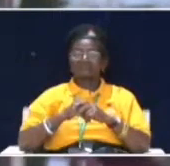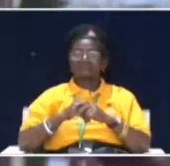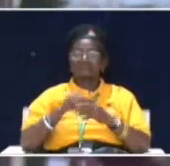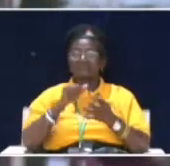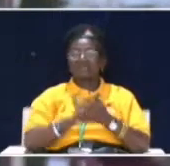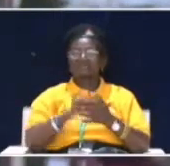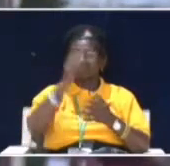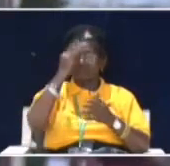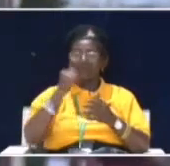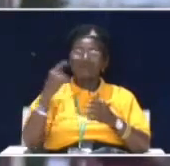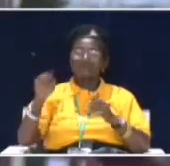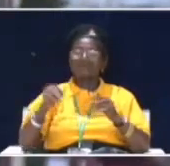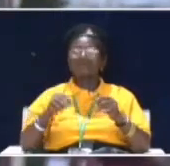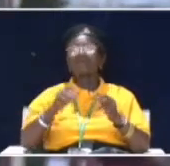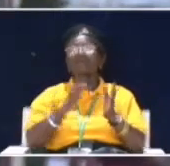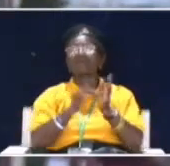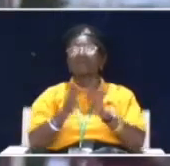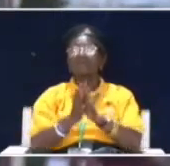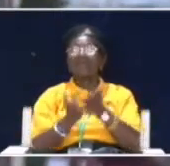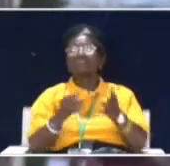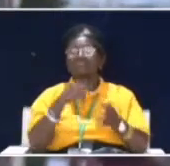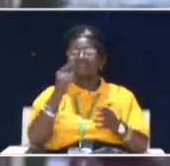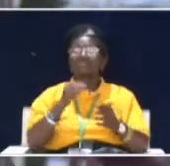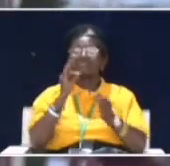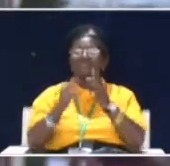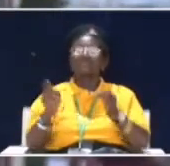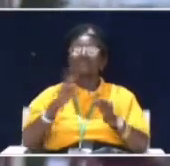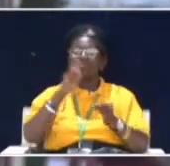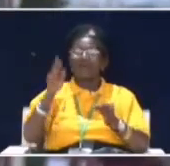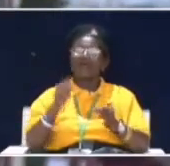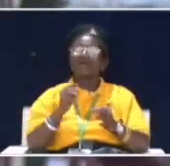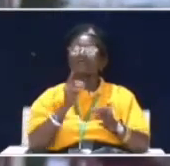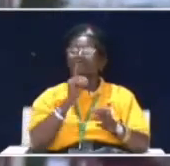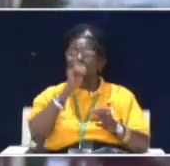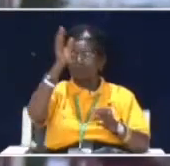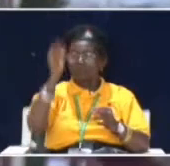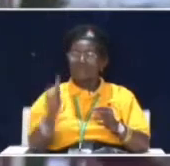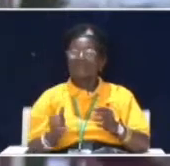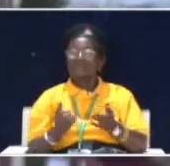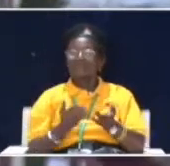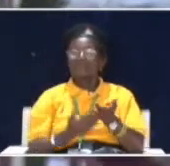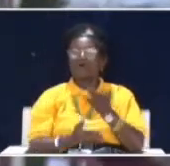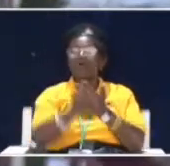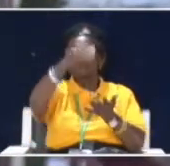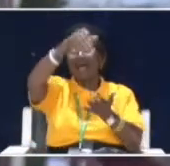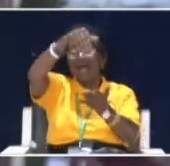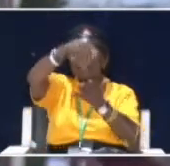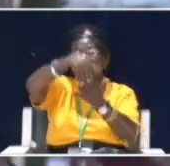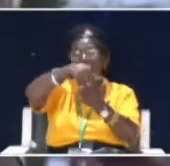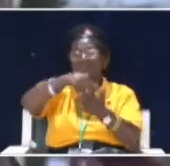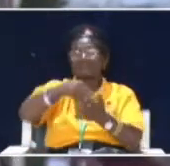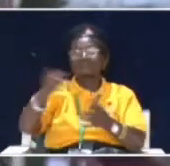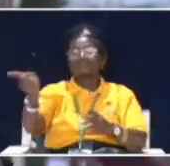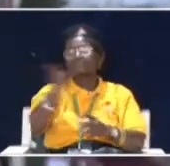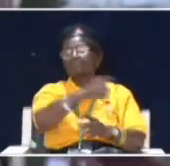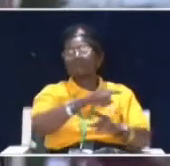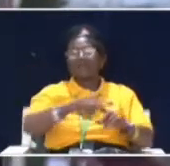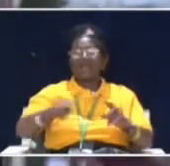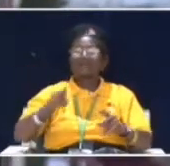the Bible says if you are truly born again, idi ni yi ti Bible so pe ni to ba je ni to to lo di atunbi, You cannot